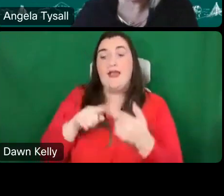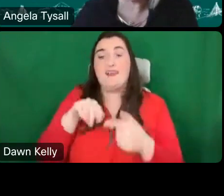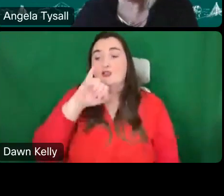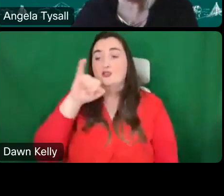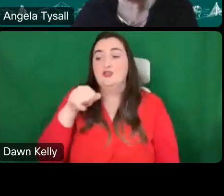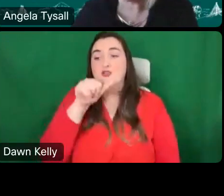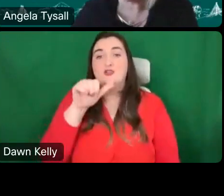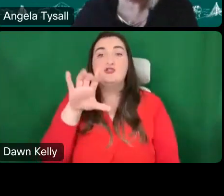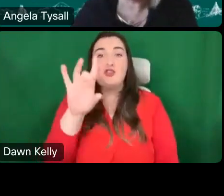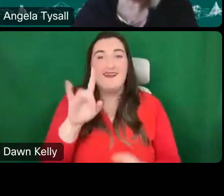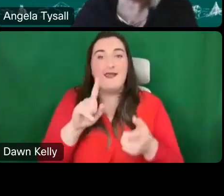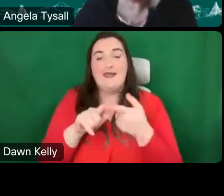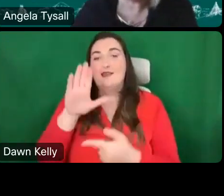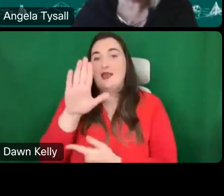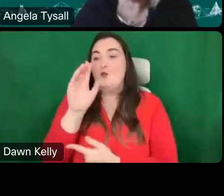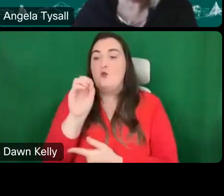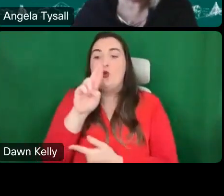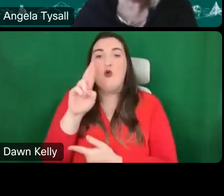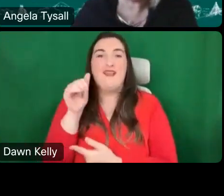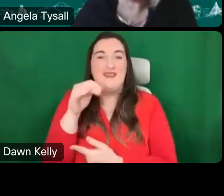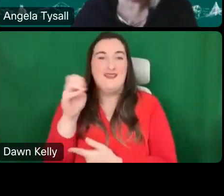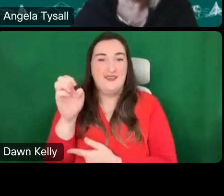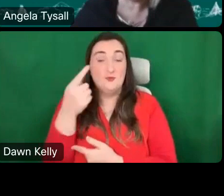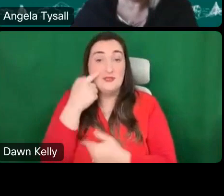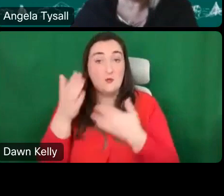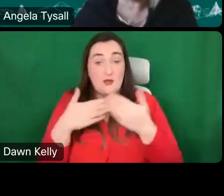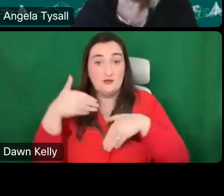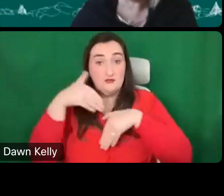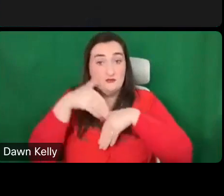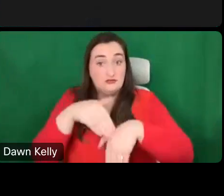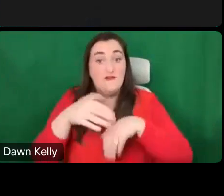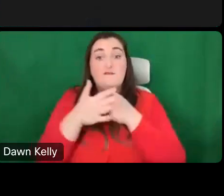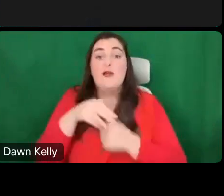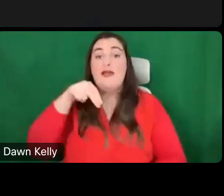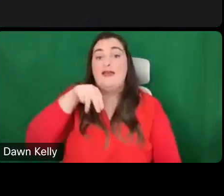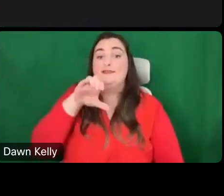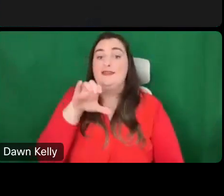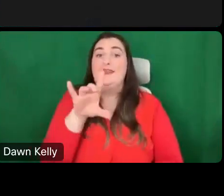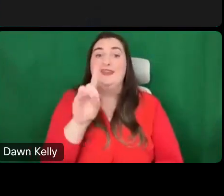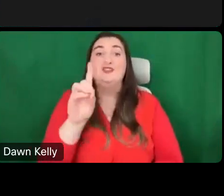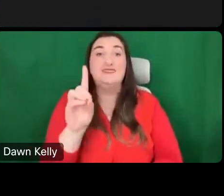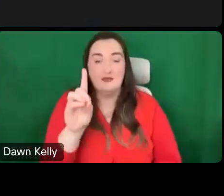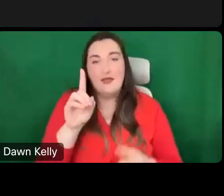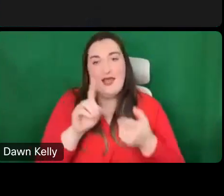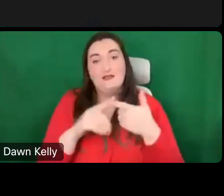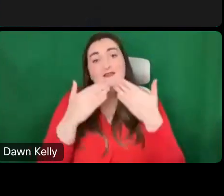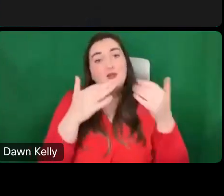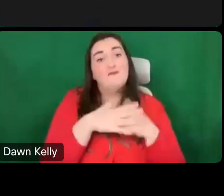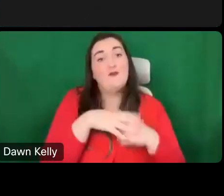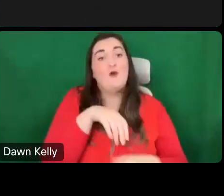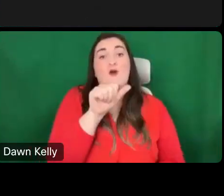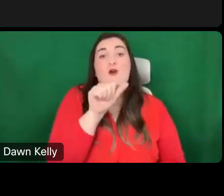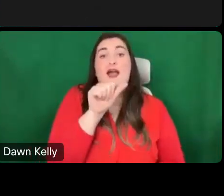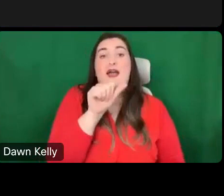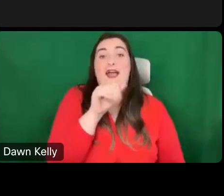Lorraine, just to look at this and the implications for NCHDs. But just to say thank you again to Jeanette and to Angela for sharing